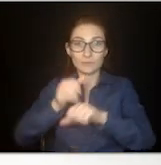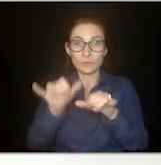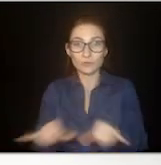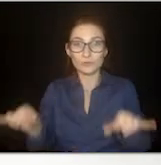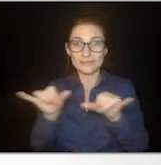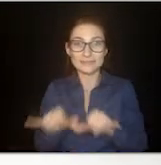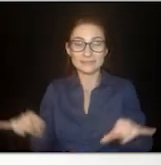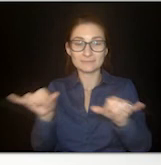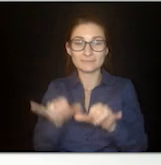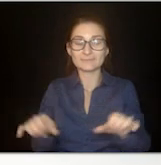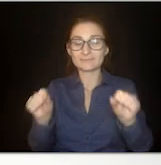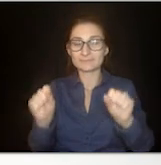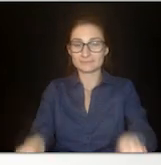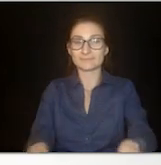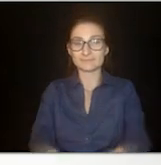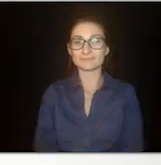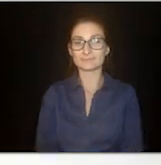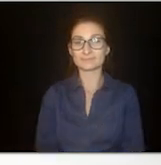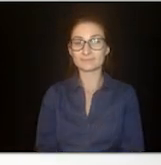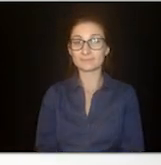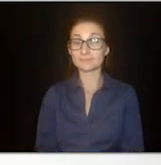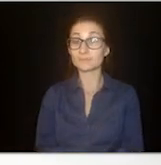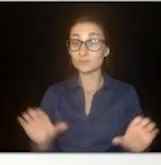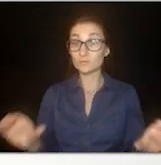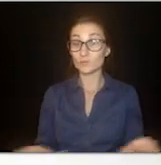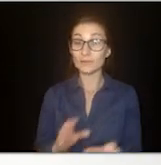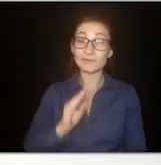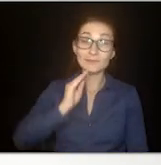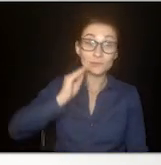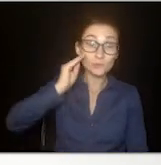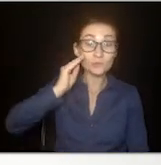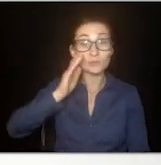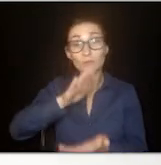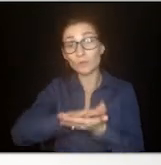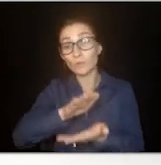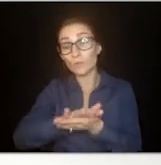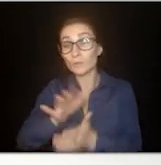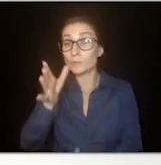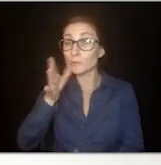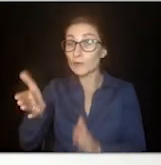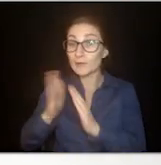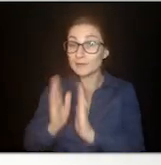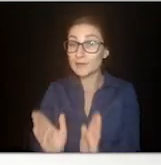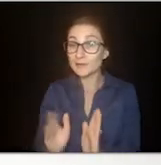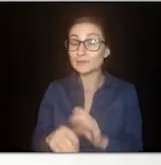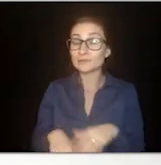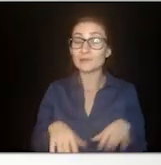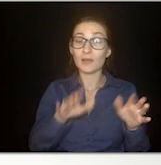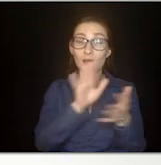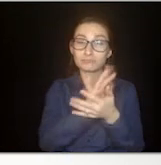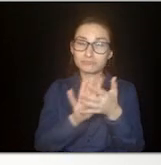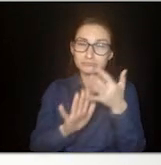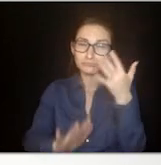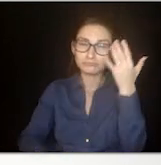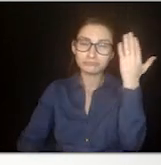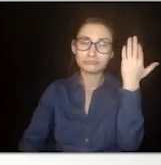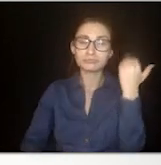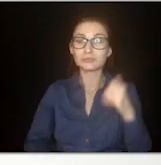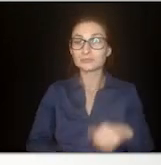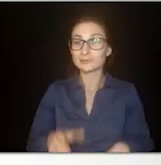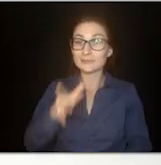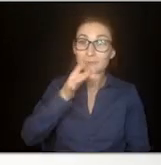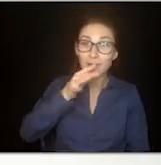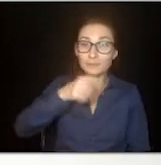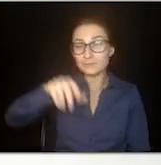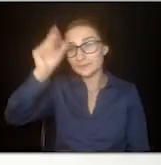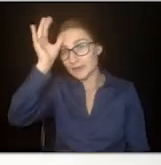routine, and doing that across settings, doing it at your house, doing it at grandma's house, mom doing it,